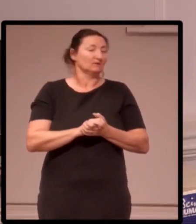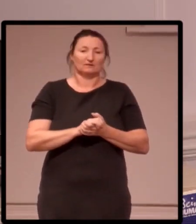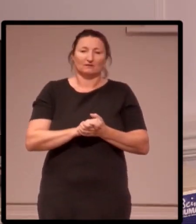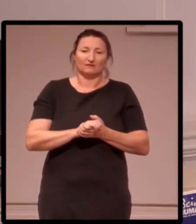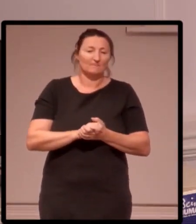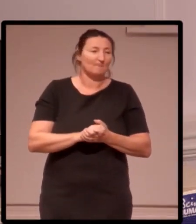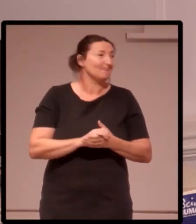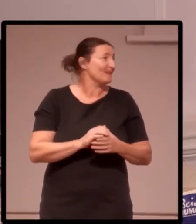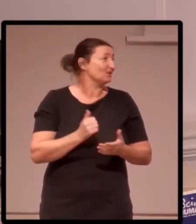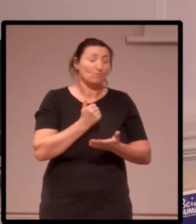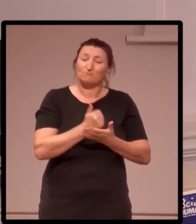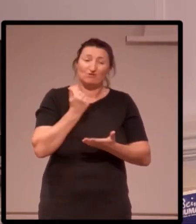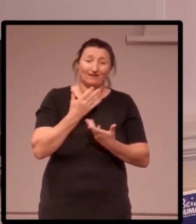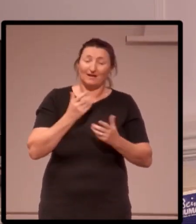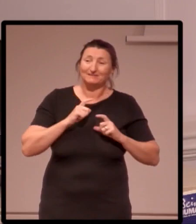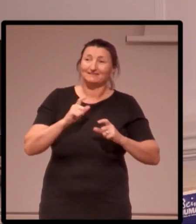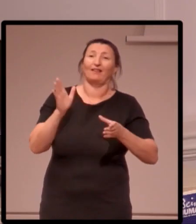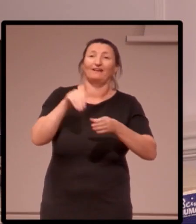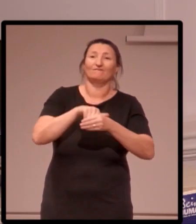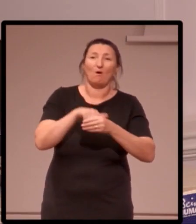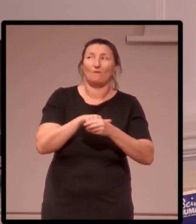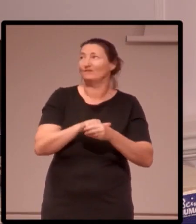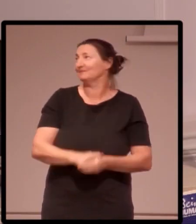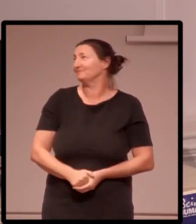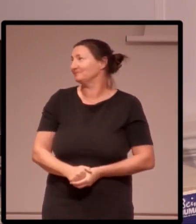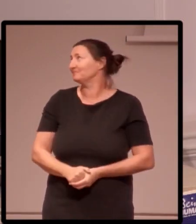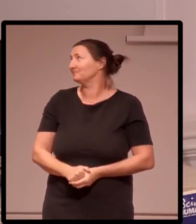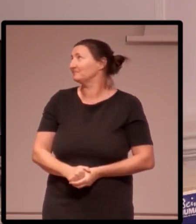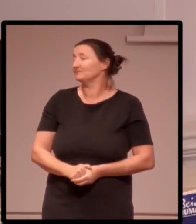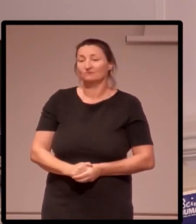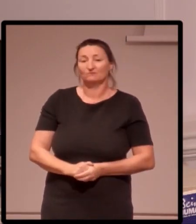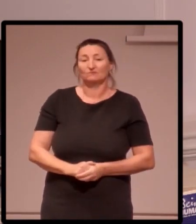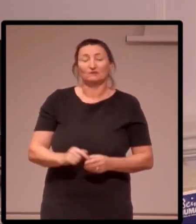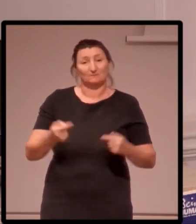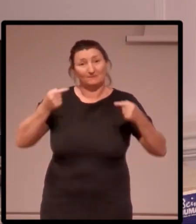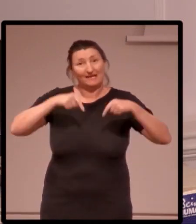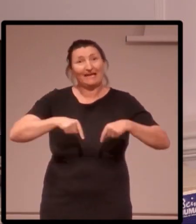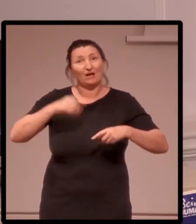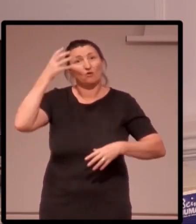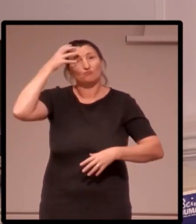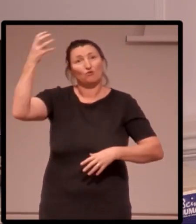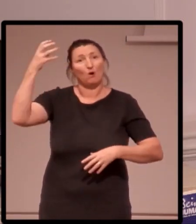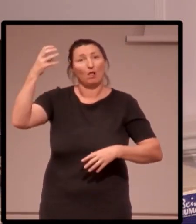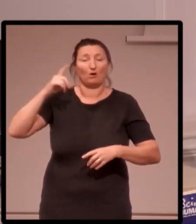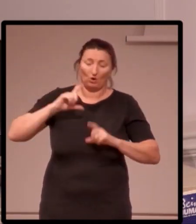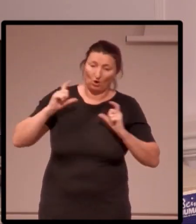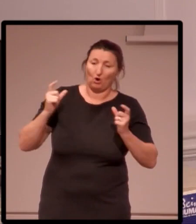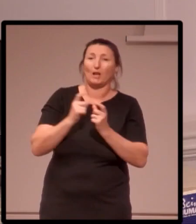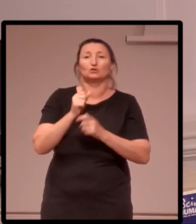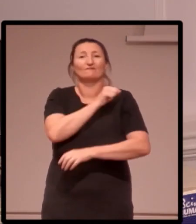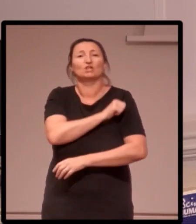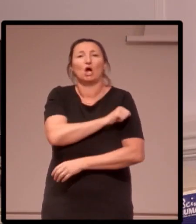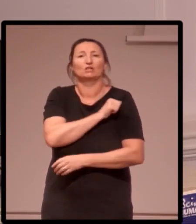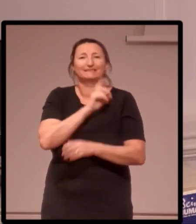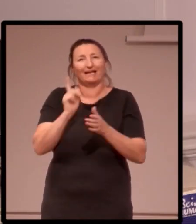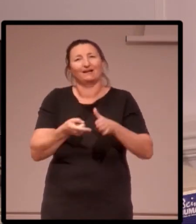So it's great to stay involved, to be able to do things like this. We're here tonight at the Royal College of Nursing HQ to launch this